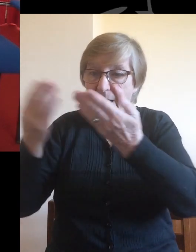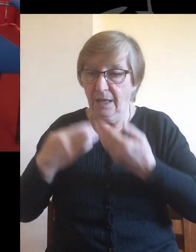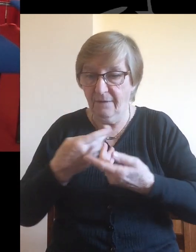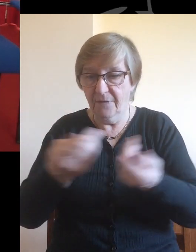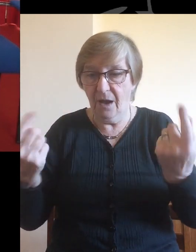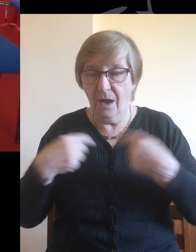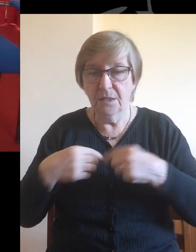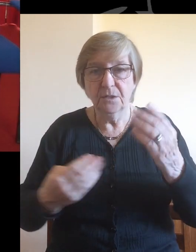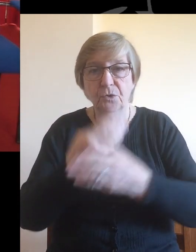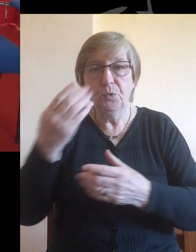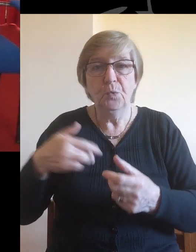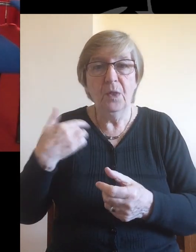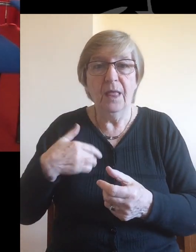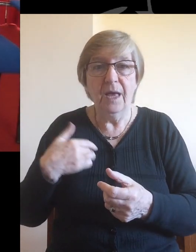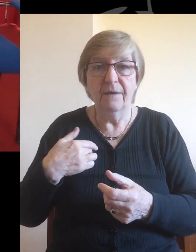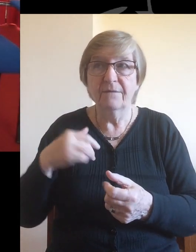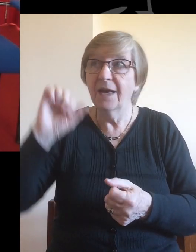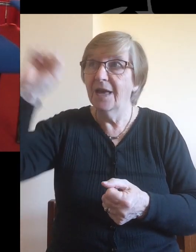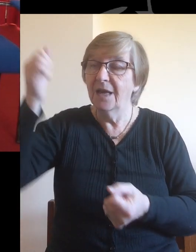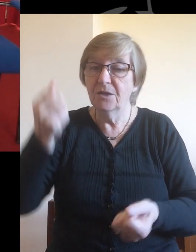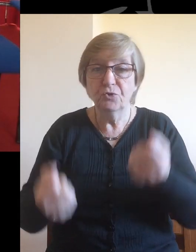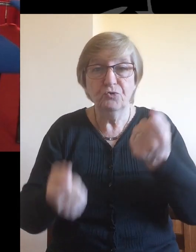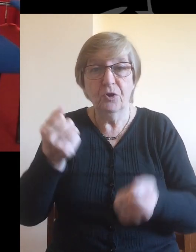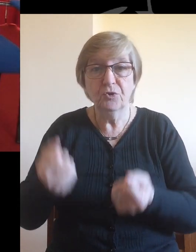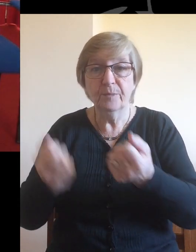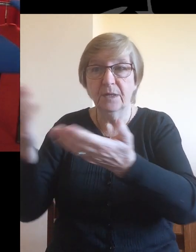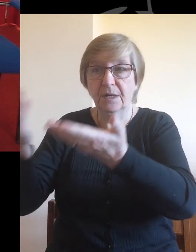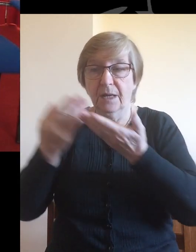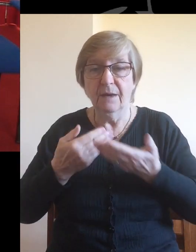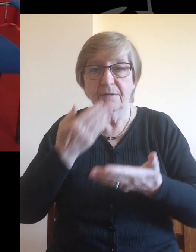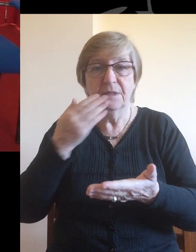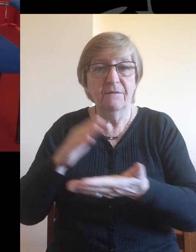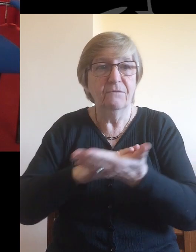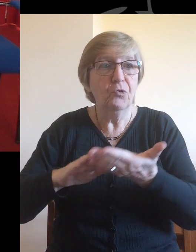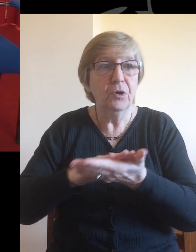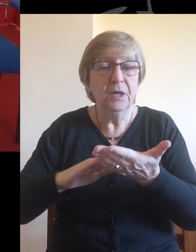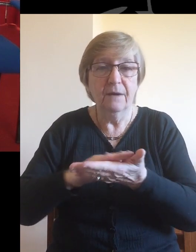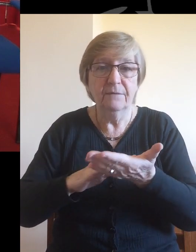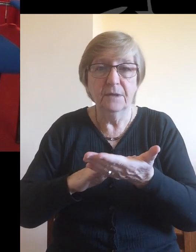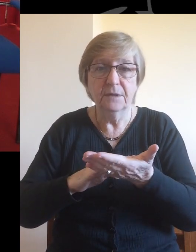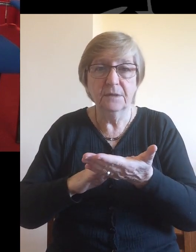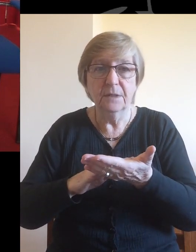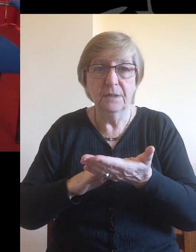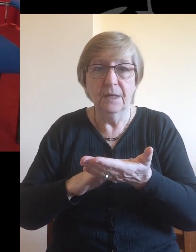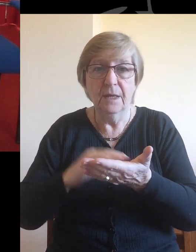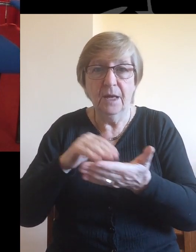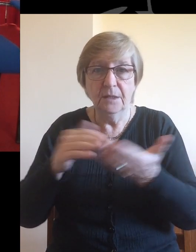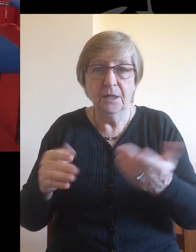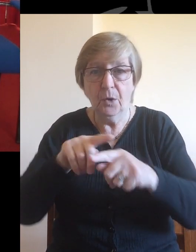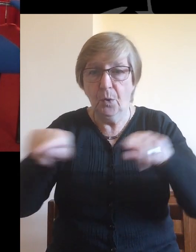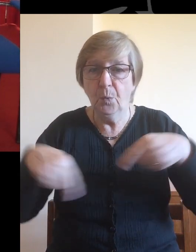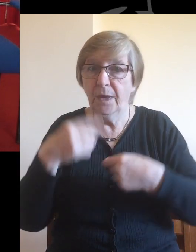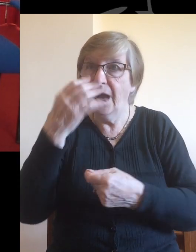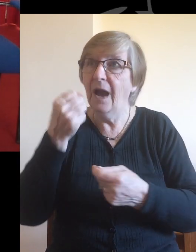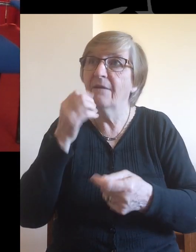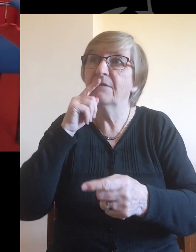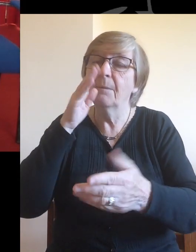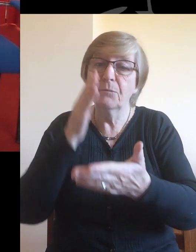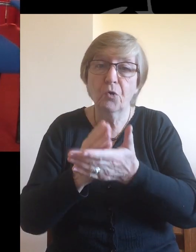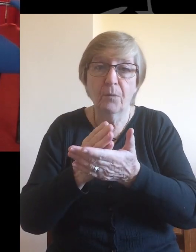judgment comes forgiveness, and from his forsakenness comes the promise that we shall never be